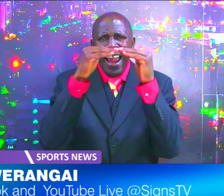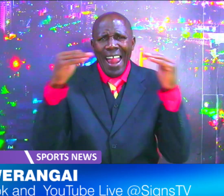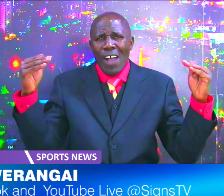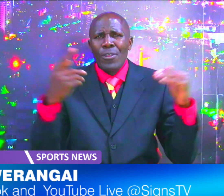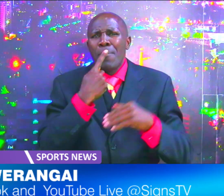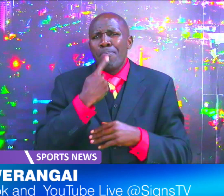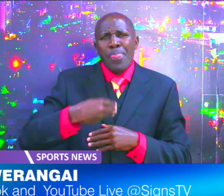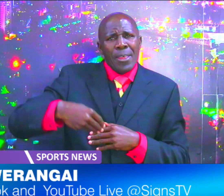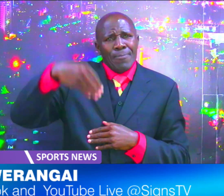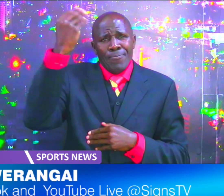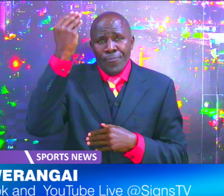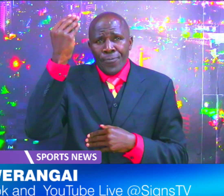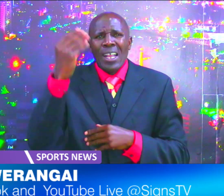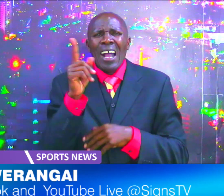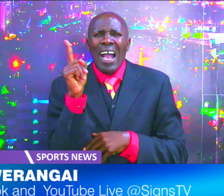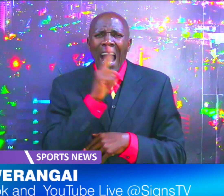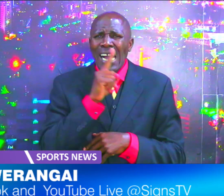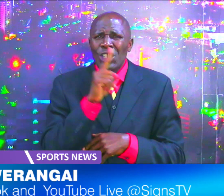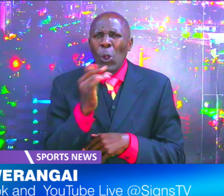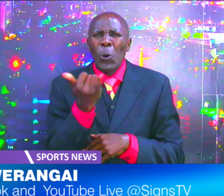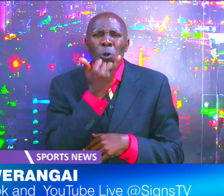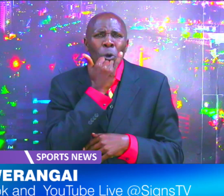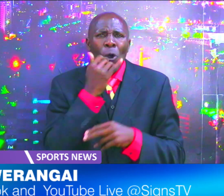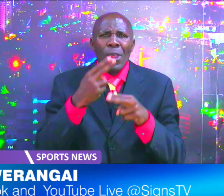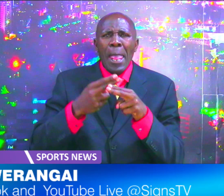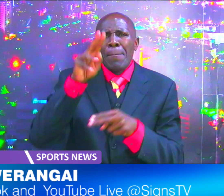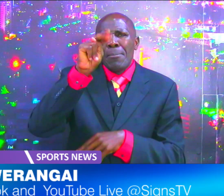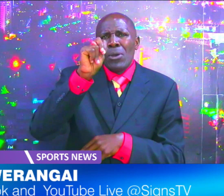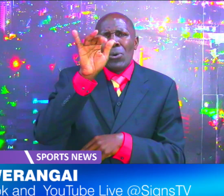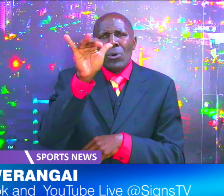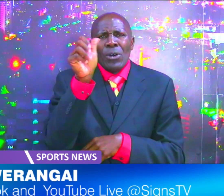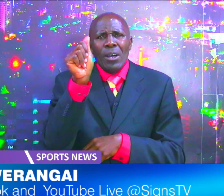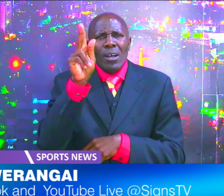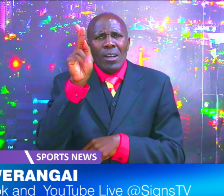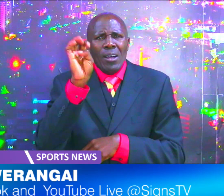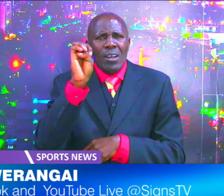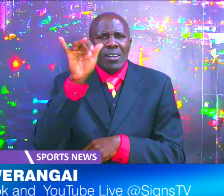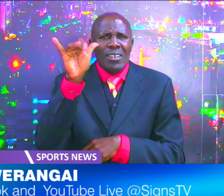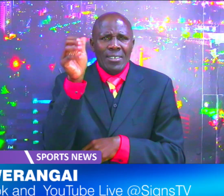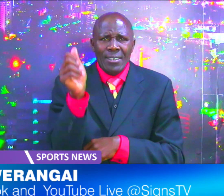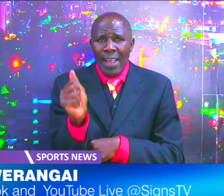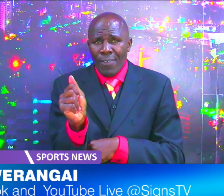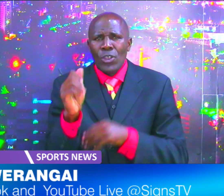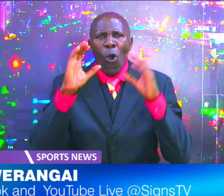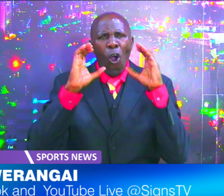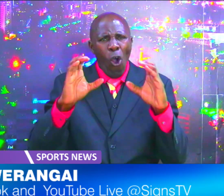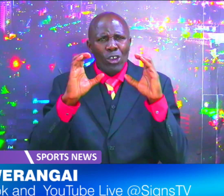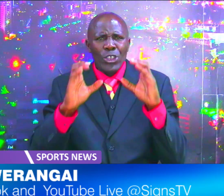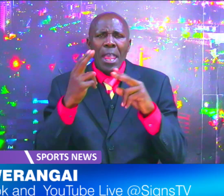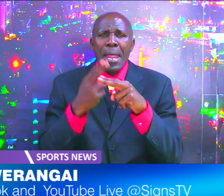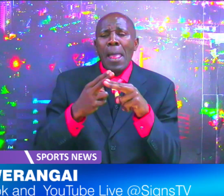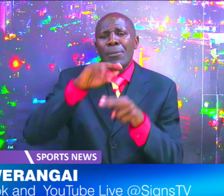when Lucas Waitere received a straight red card from a dangerous foul